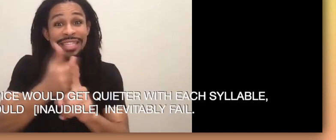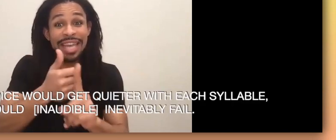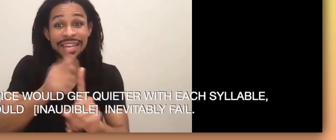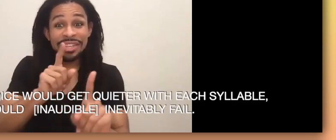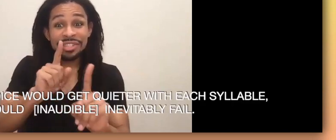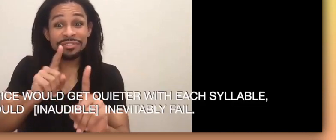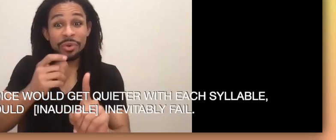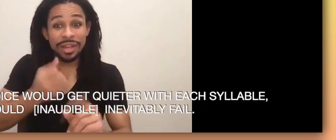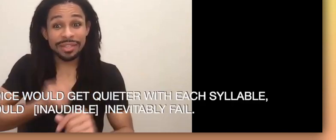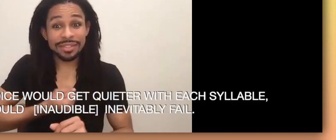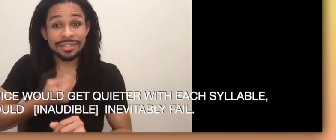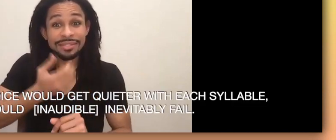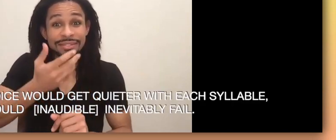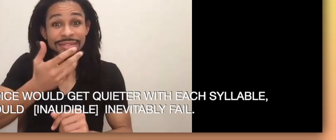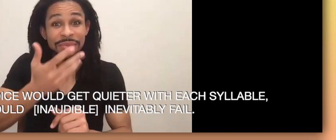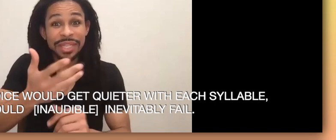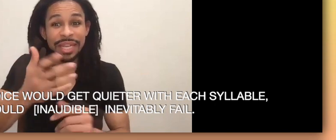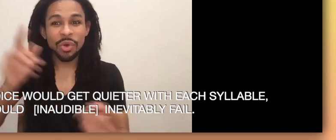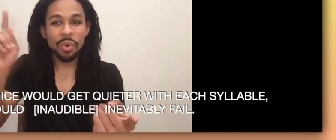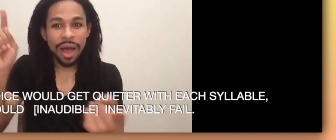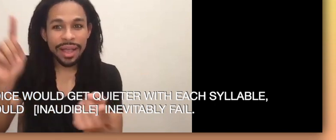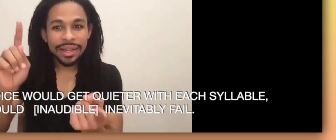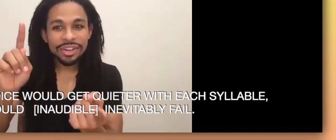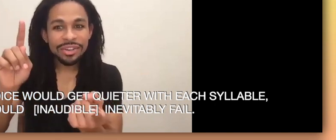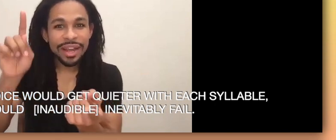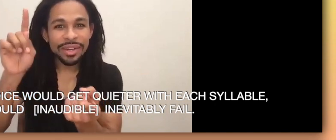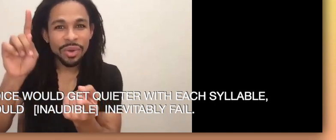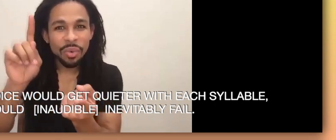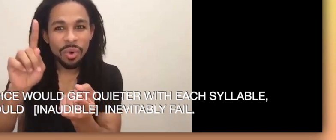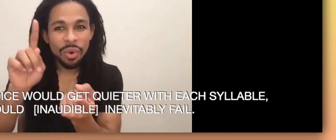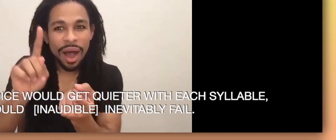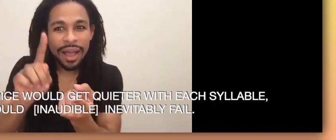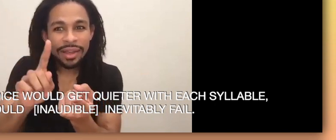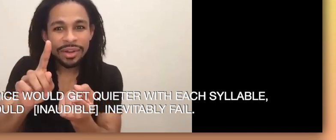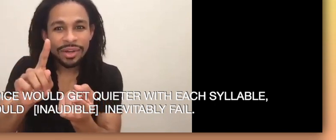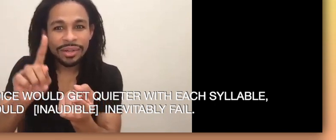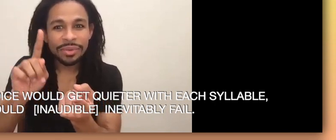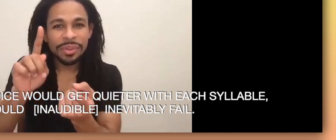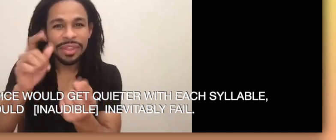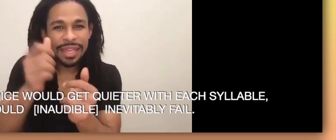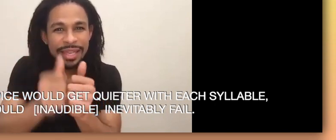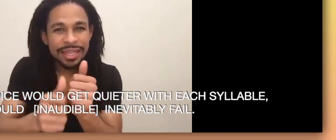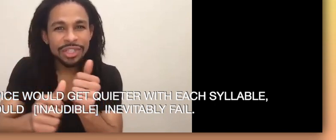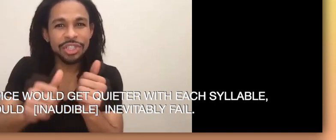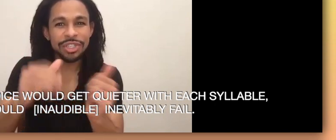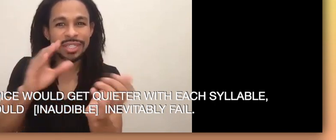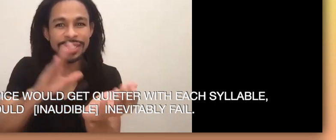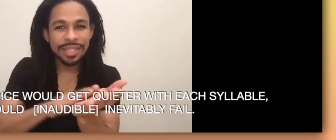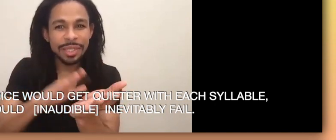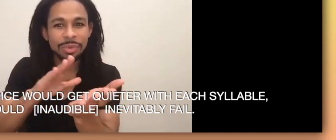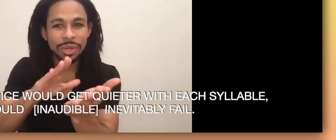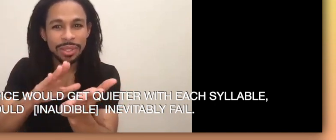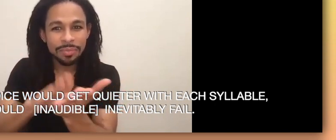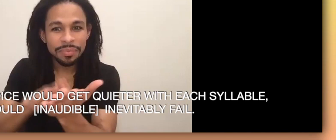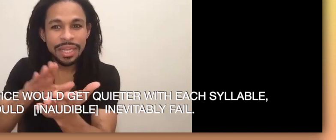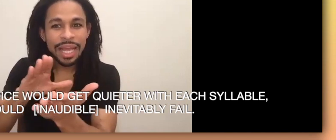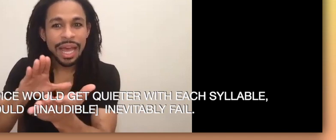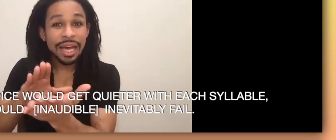And the attendant's voice would get quieter and quieter with each